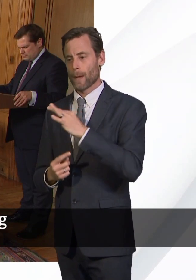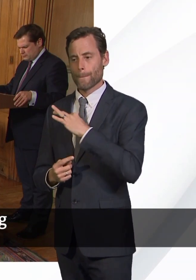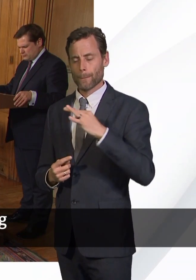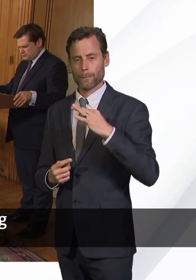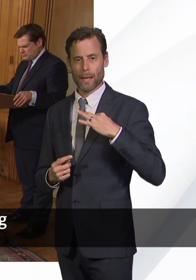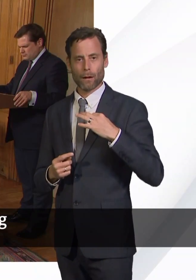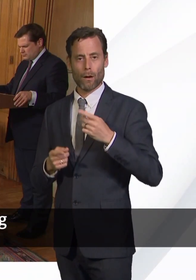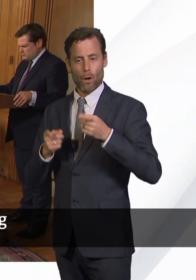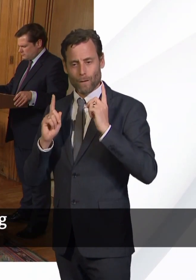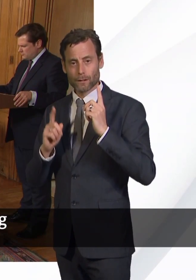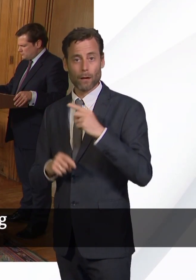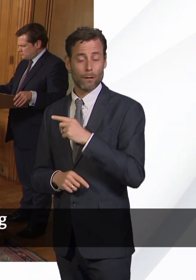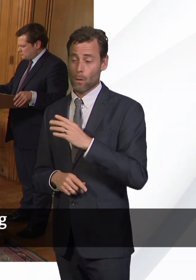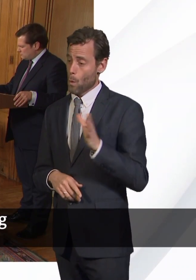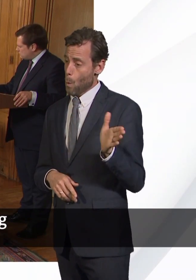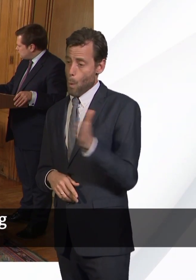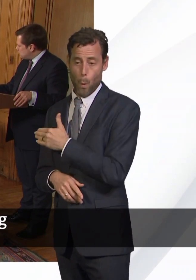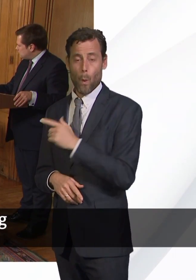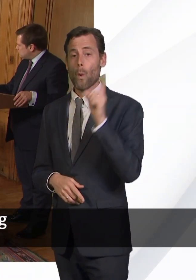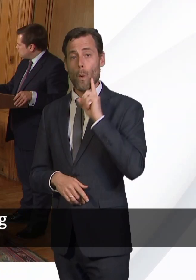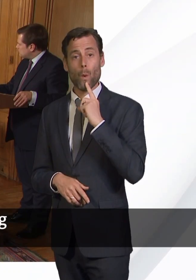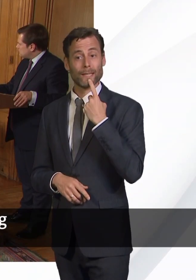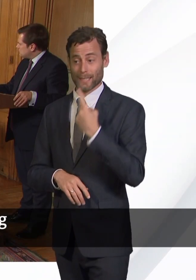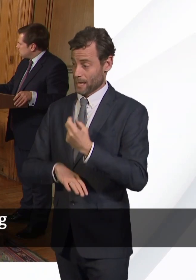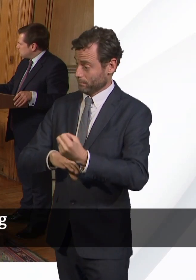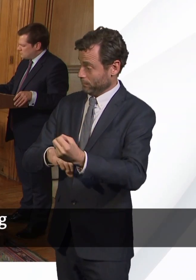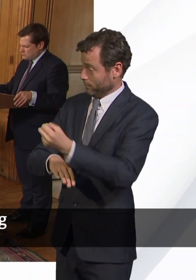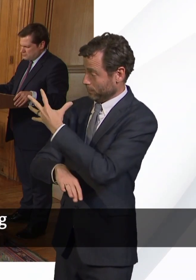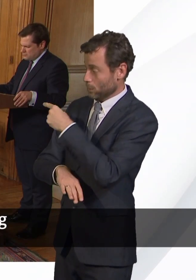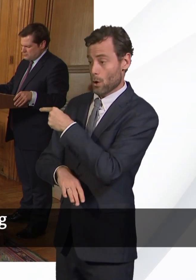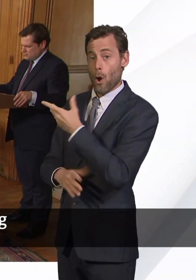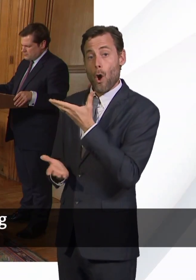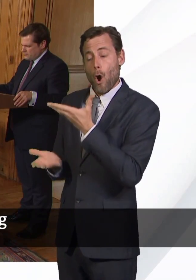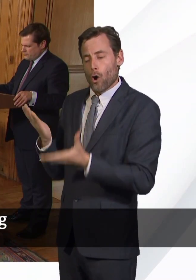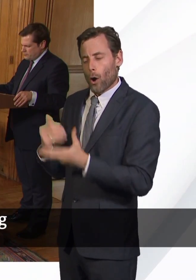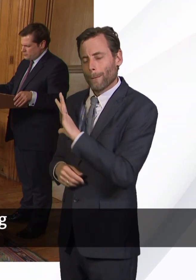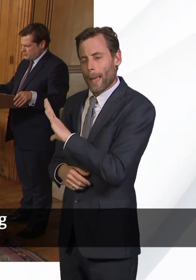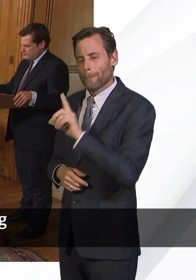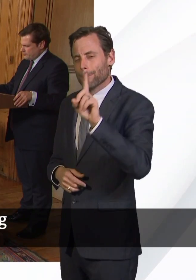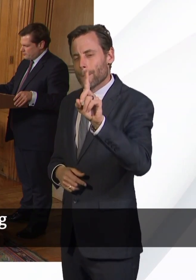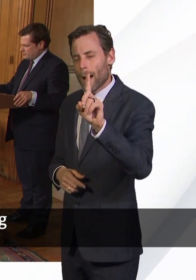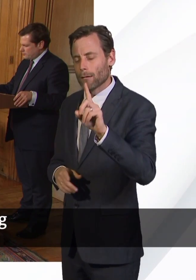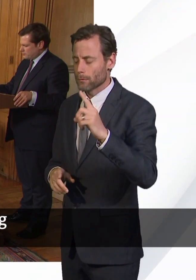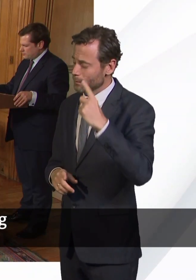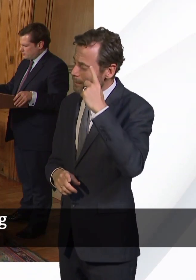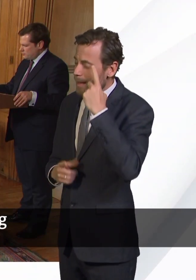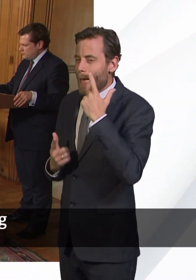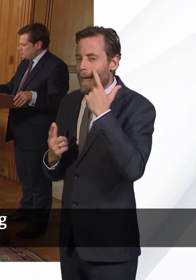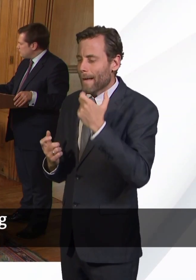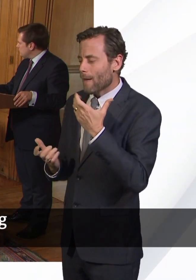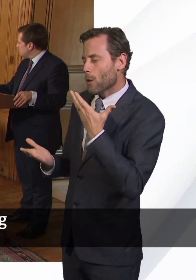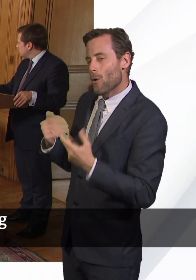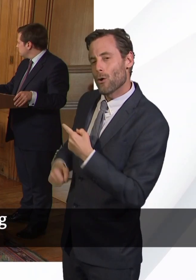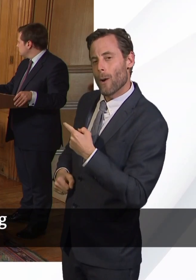Sir Ian Diamond as well, and highlighted some of the risks of doing this. So I think all of us professionally are very clear